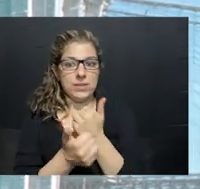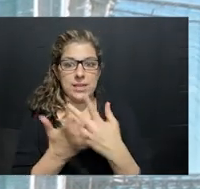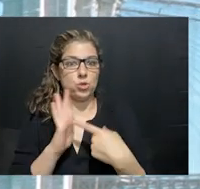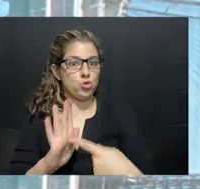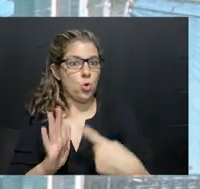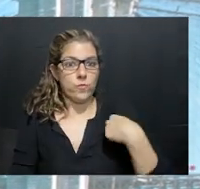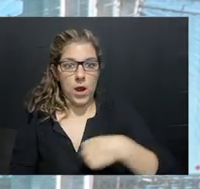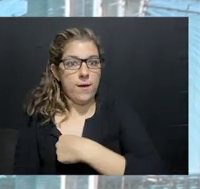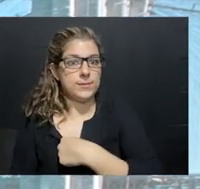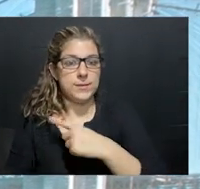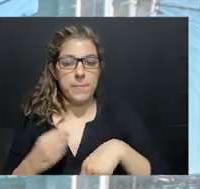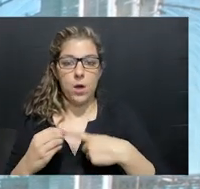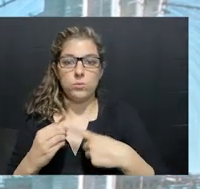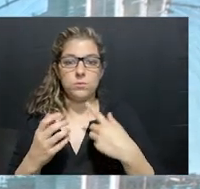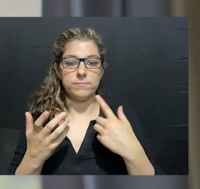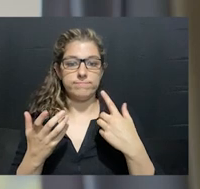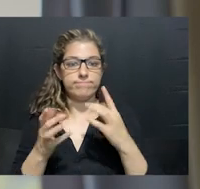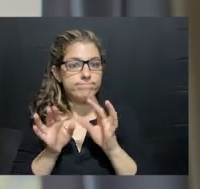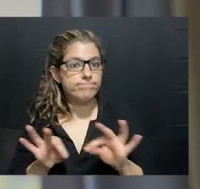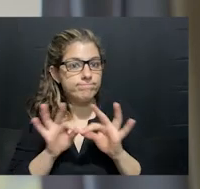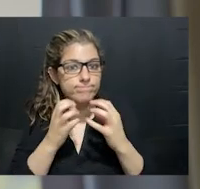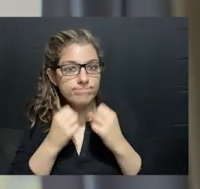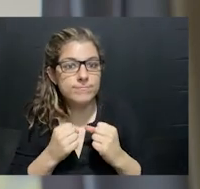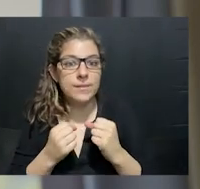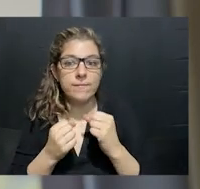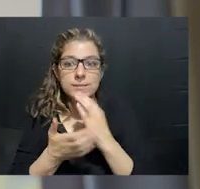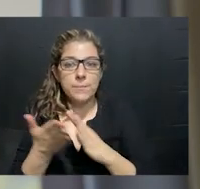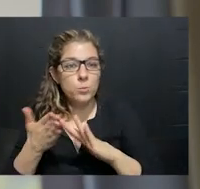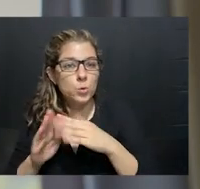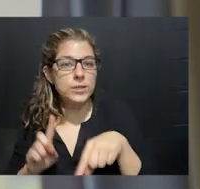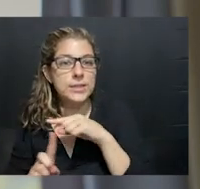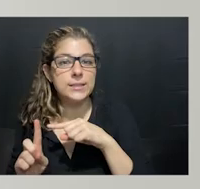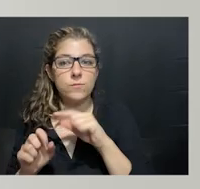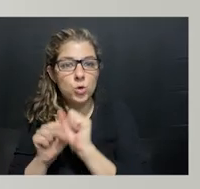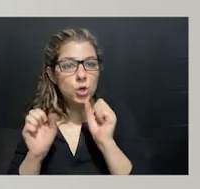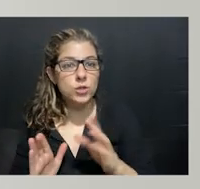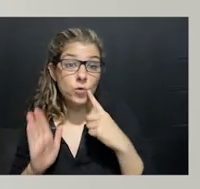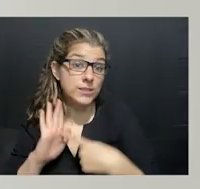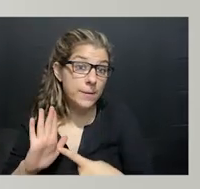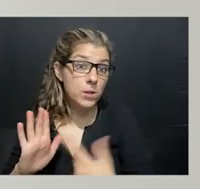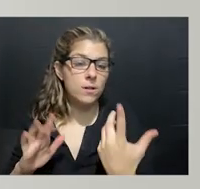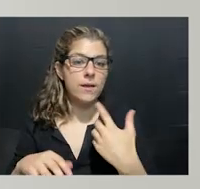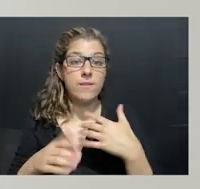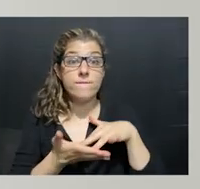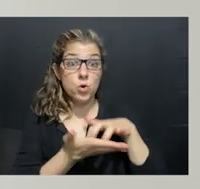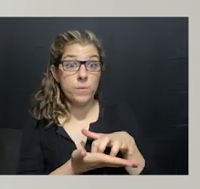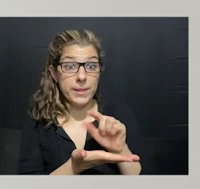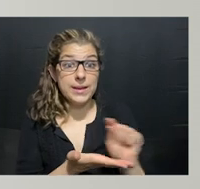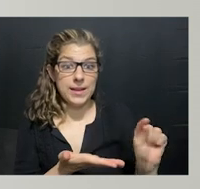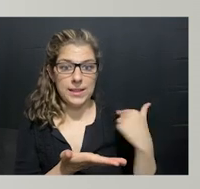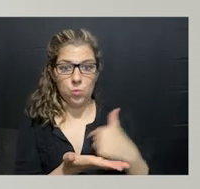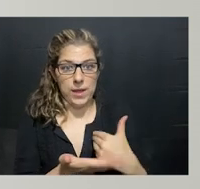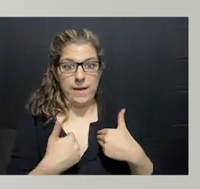us about the essentiality of certain communities of workers, for instance, and the incredible vulnerability that